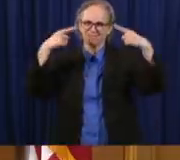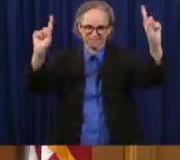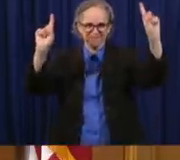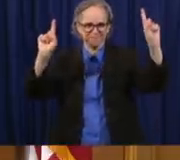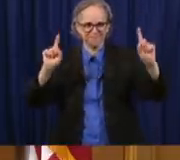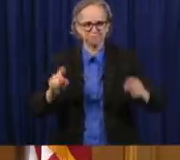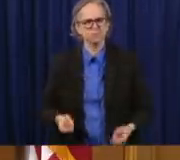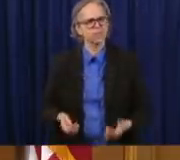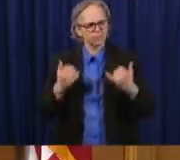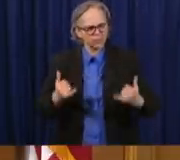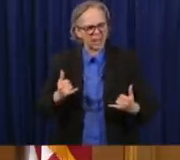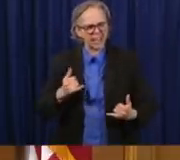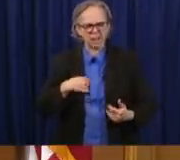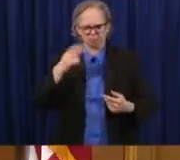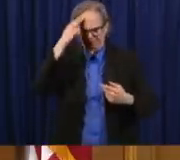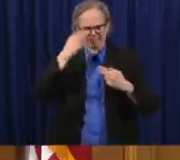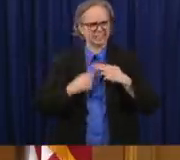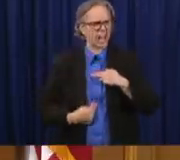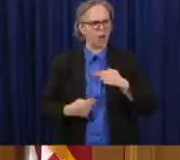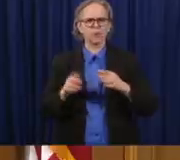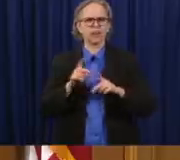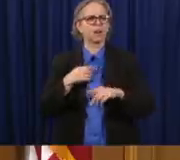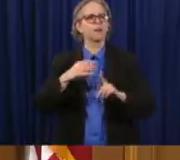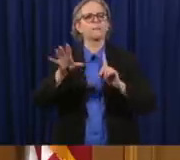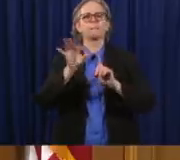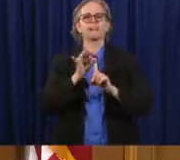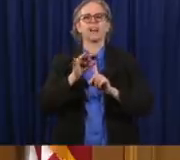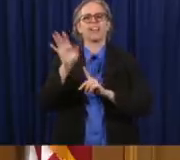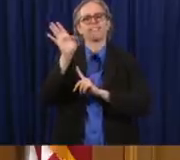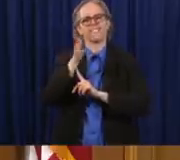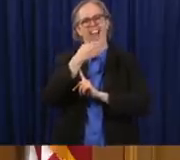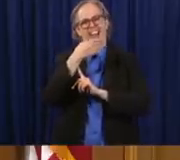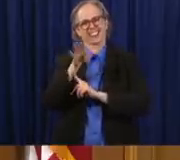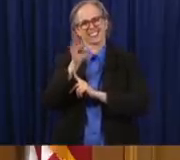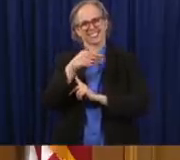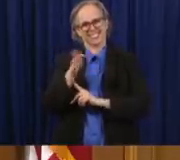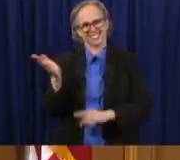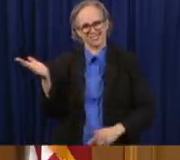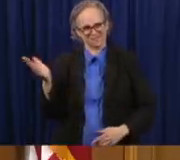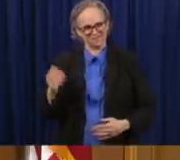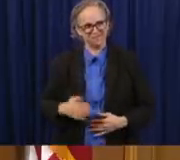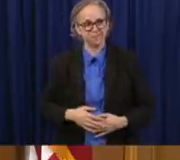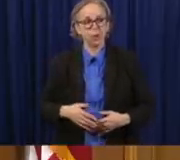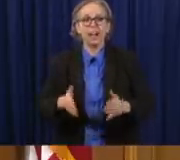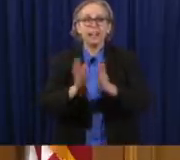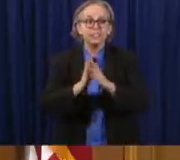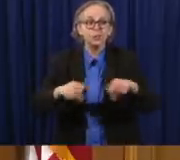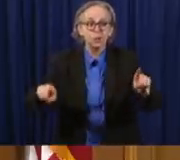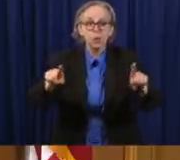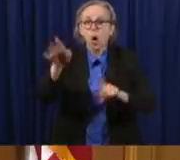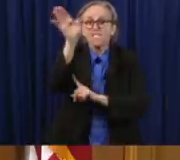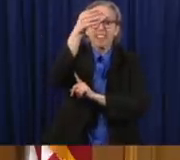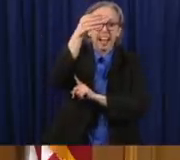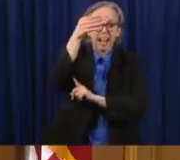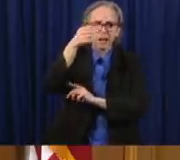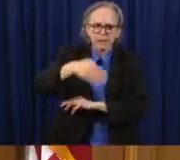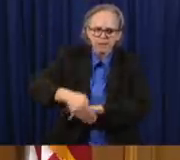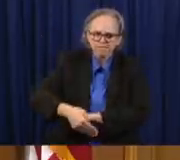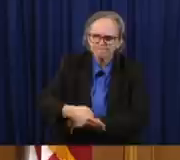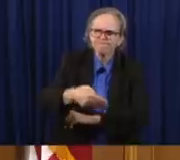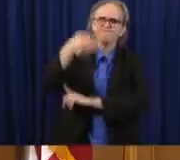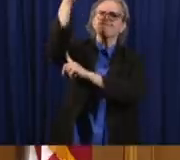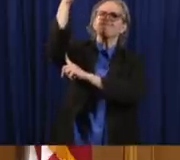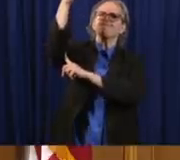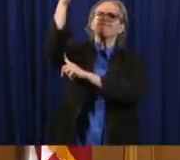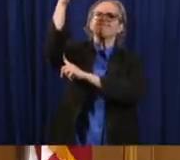I picked the one with the flag again. So I would invite everyone to keep flying your flag. Fly your Ohio flag or your U.S.